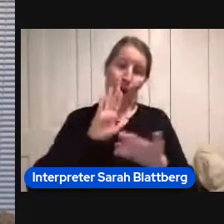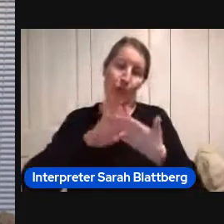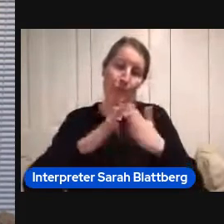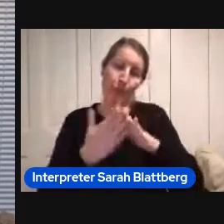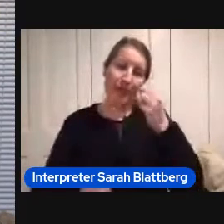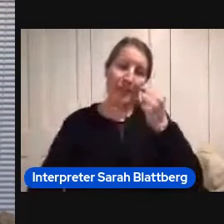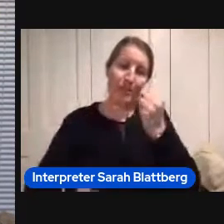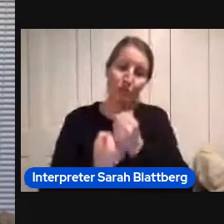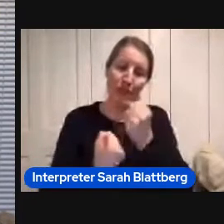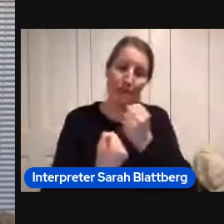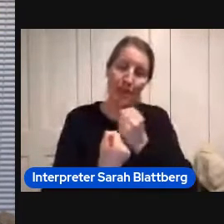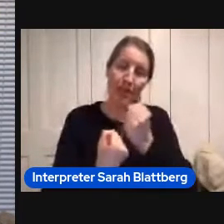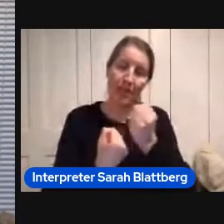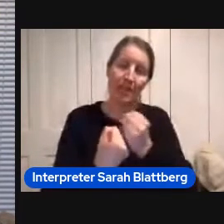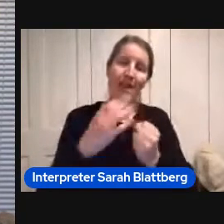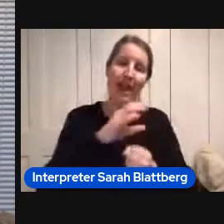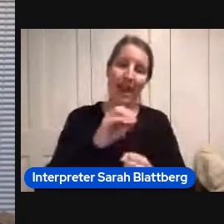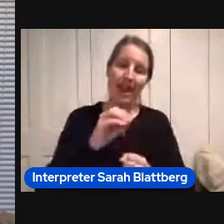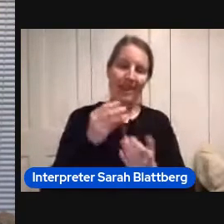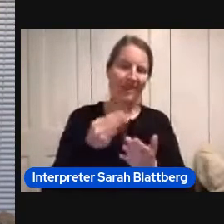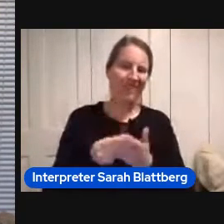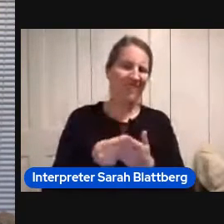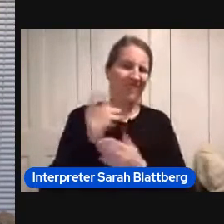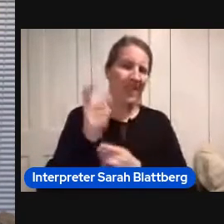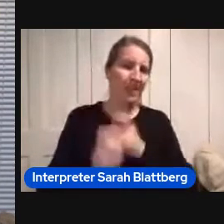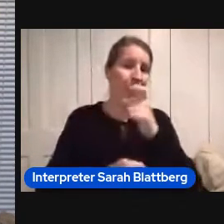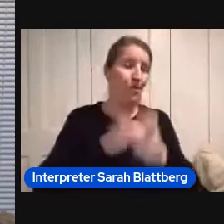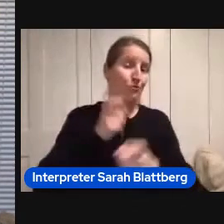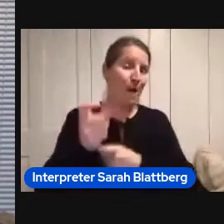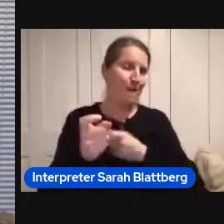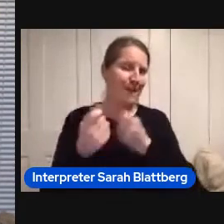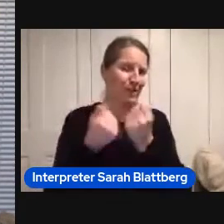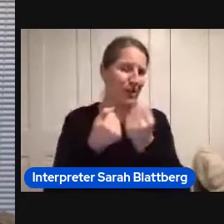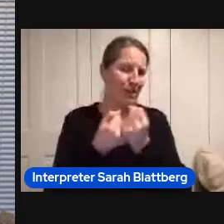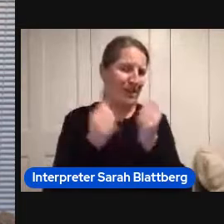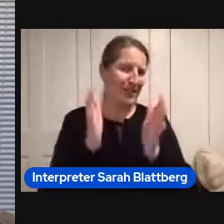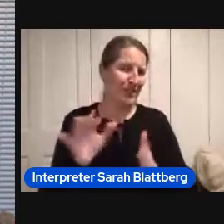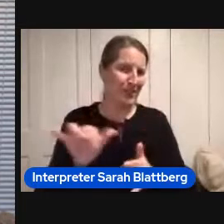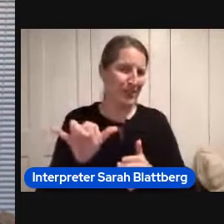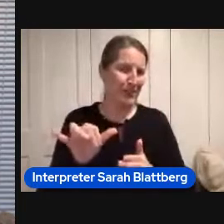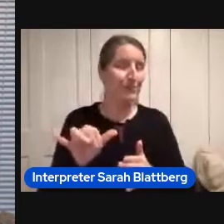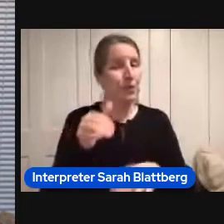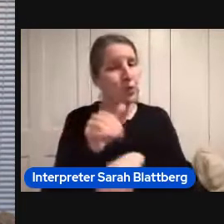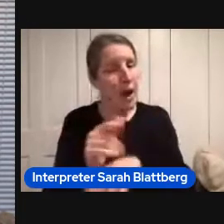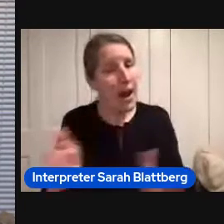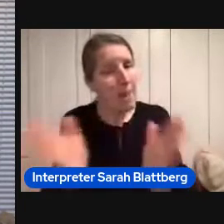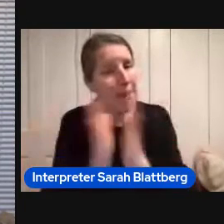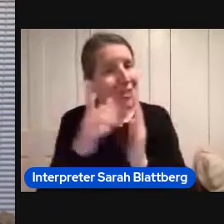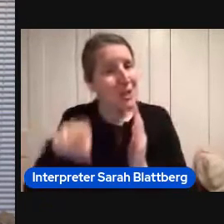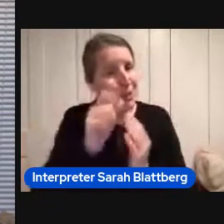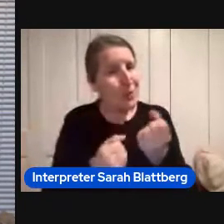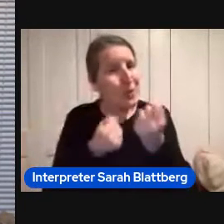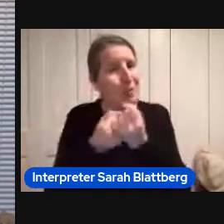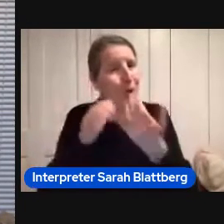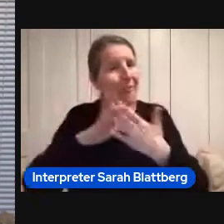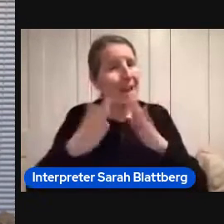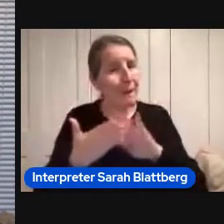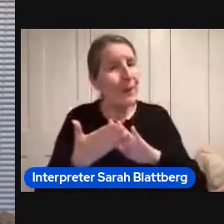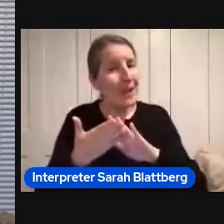we're also philanthropic champions. And tonight, I'm going to ask you to support this community. Tonight, you're going to see